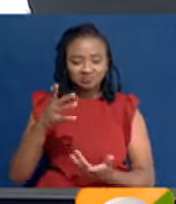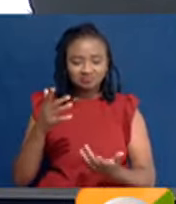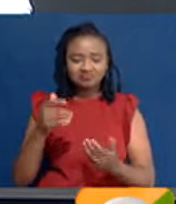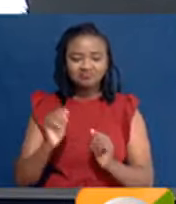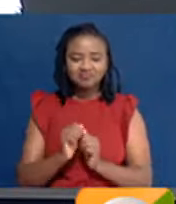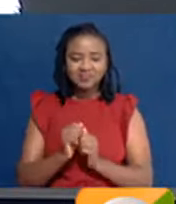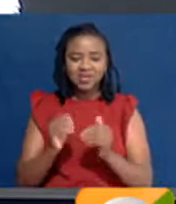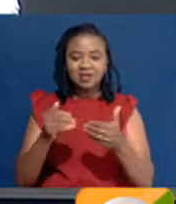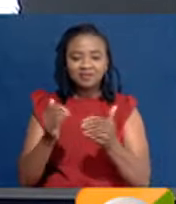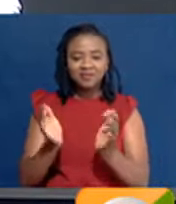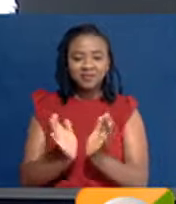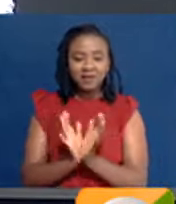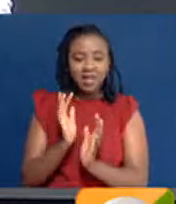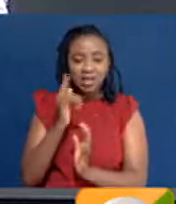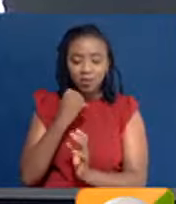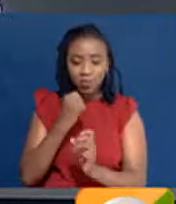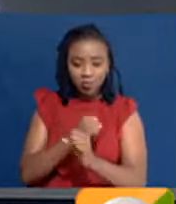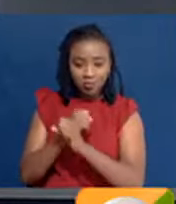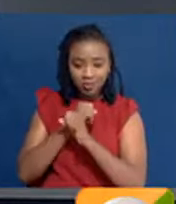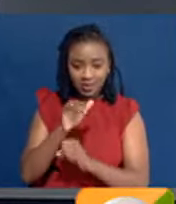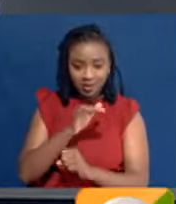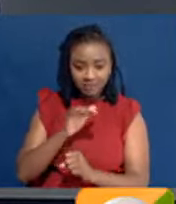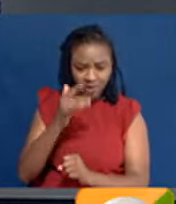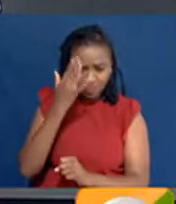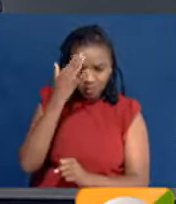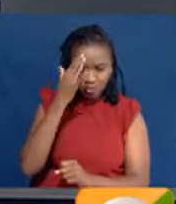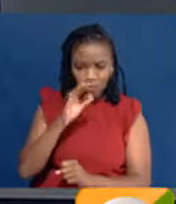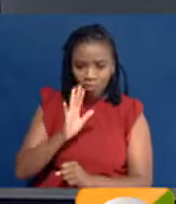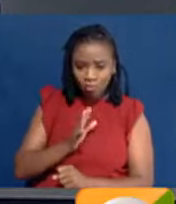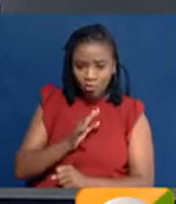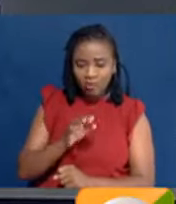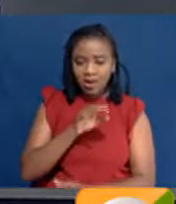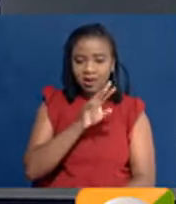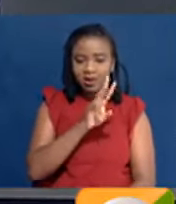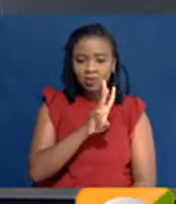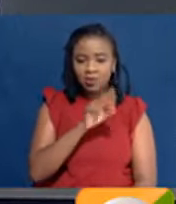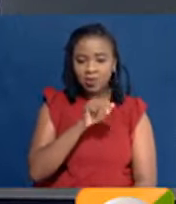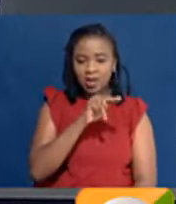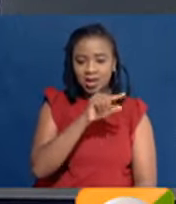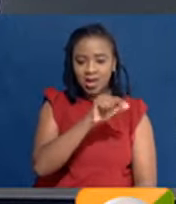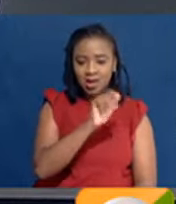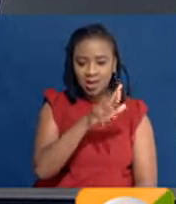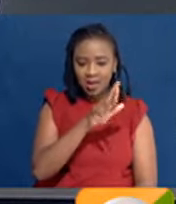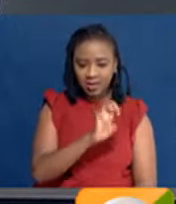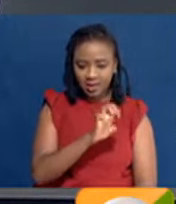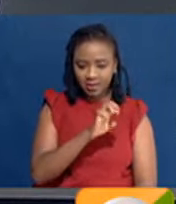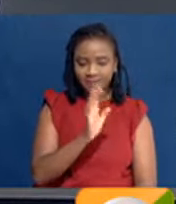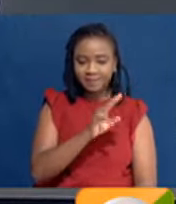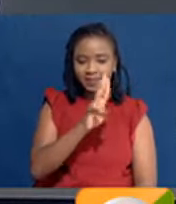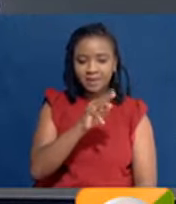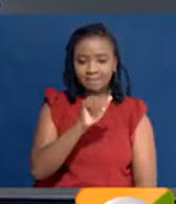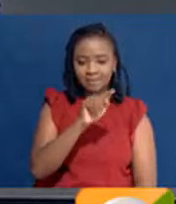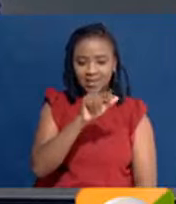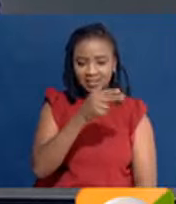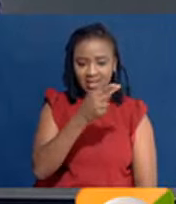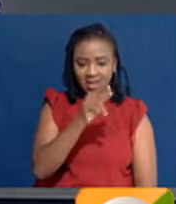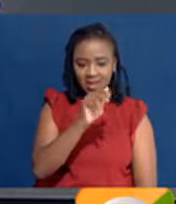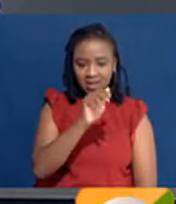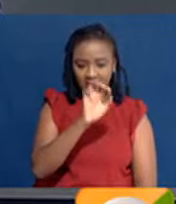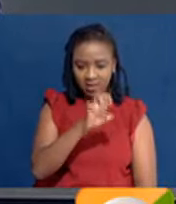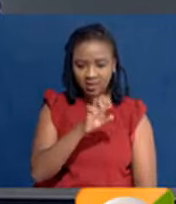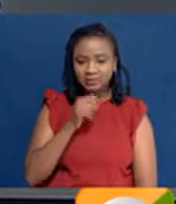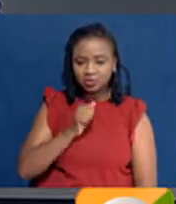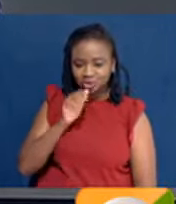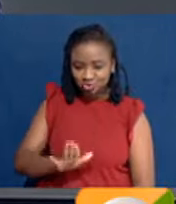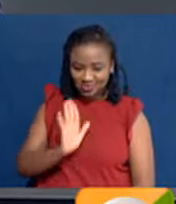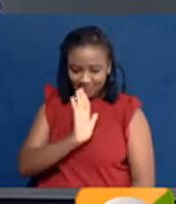Wangari Maathai, environmentalist and Nobel Peace Prize laureate. And she spoke to us about her $1 billion assignment by